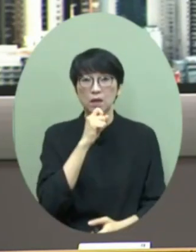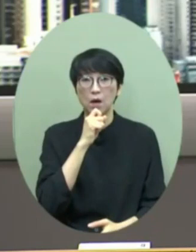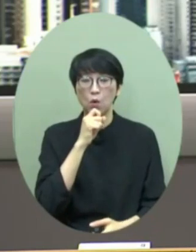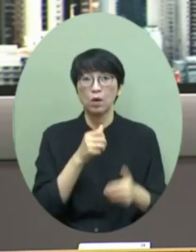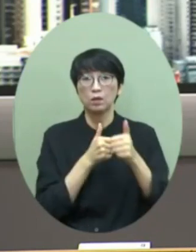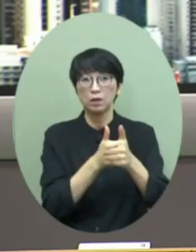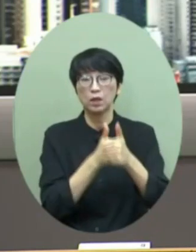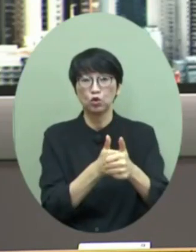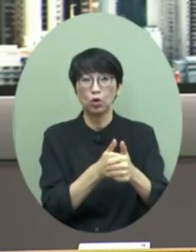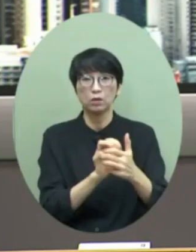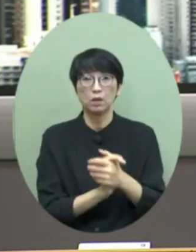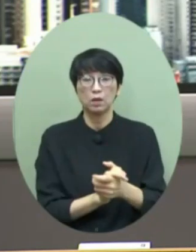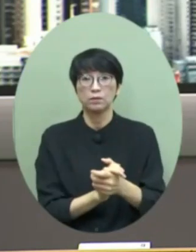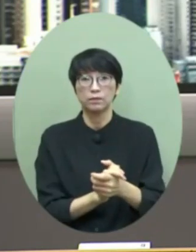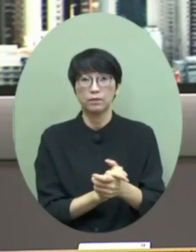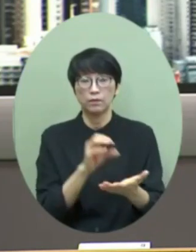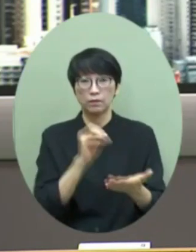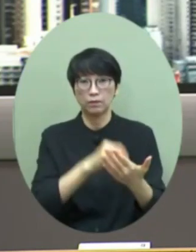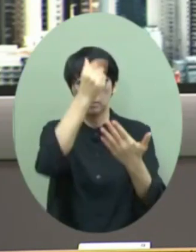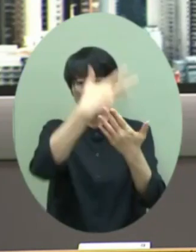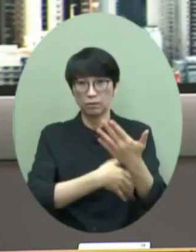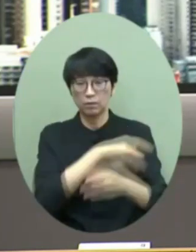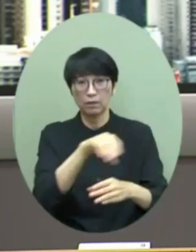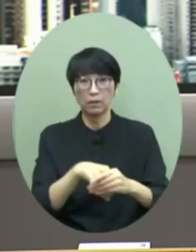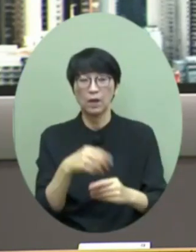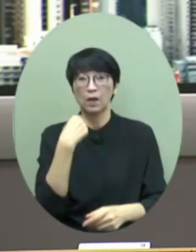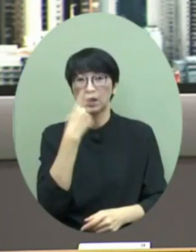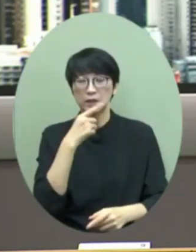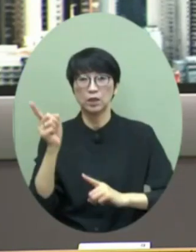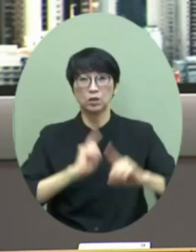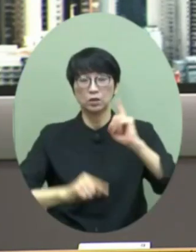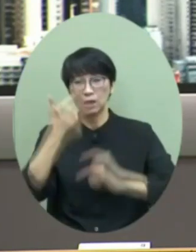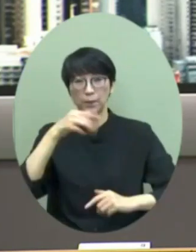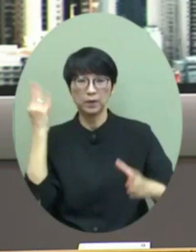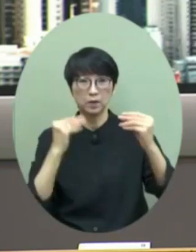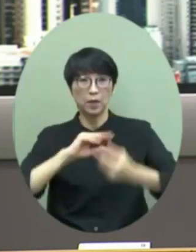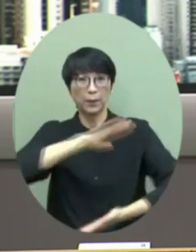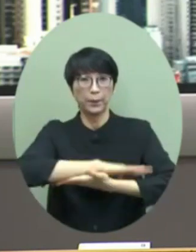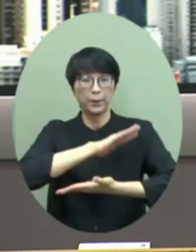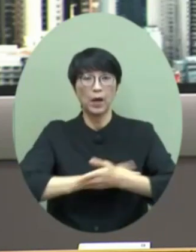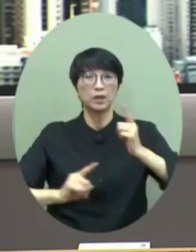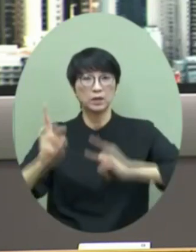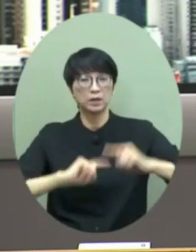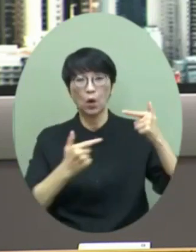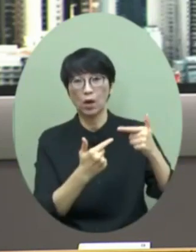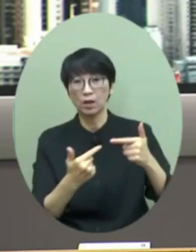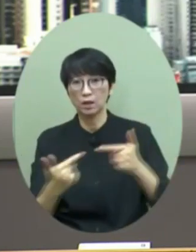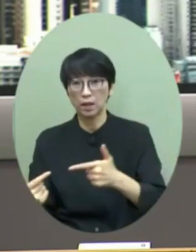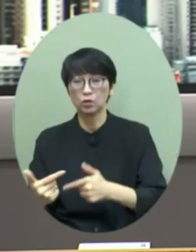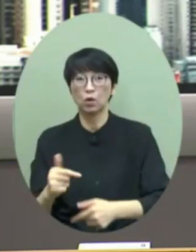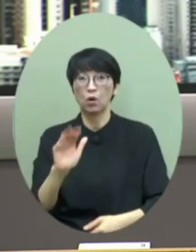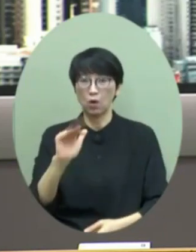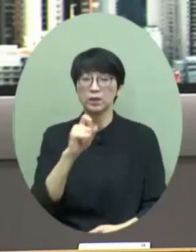protests, assembly, and so on and so on. So if individuals, including reporters from